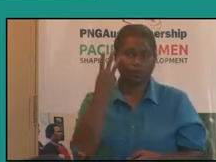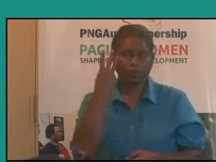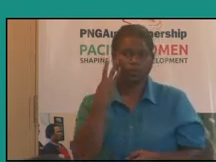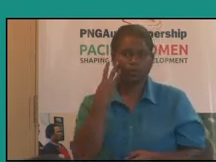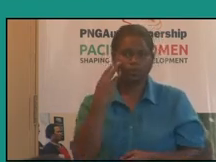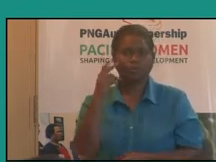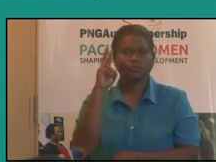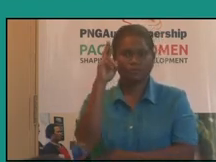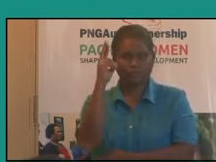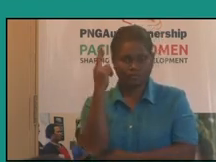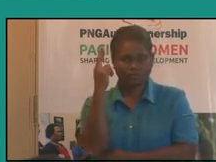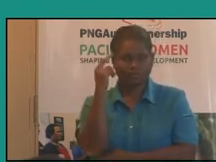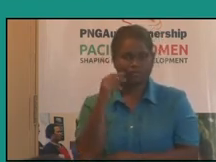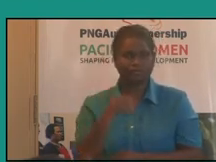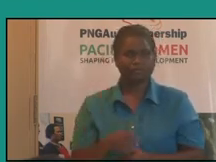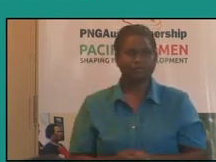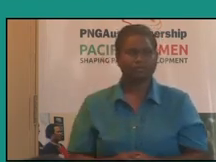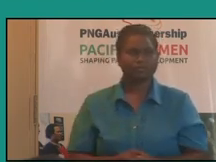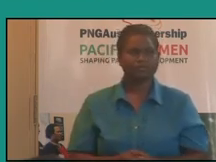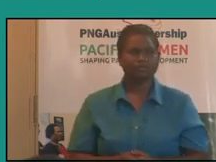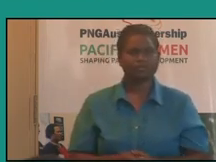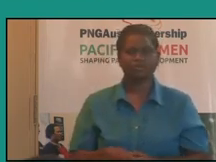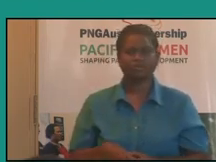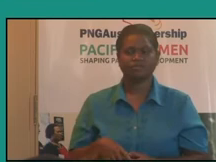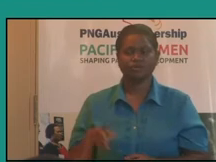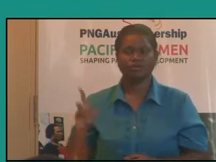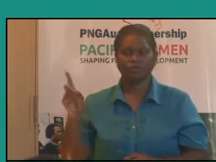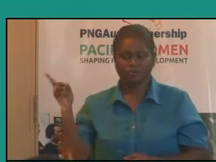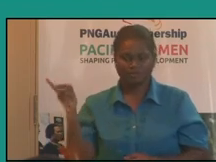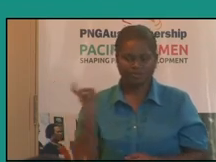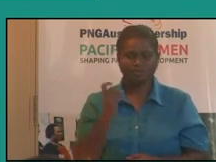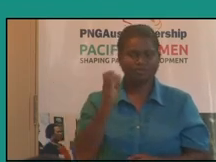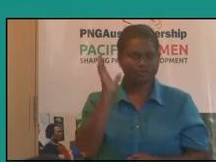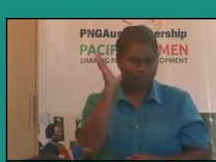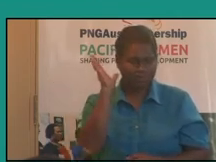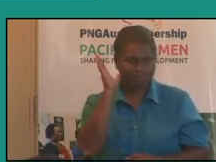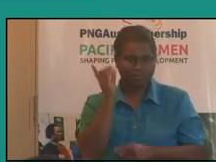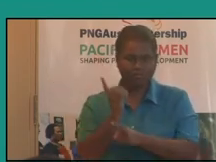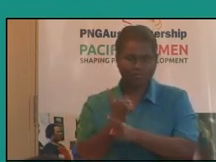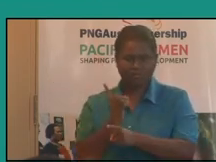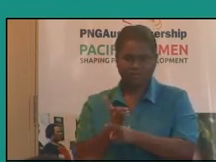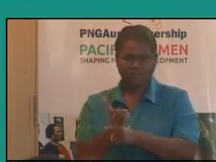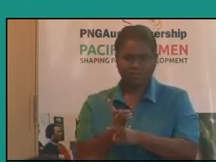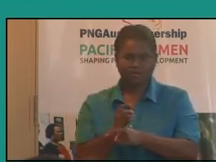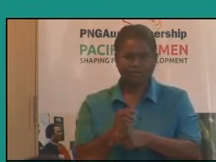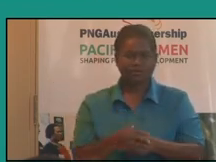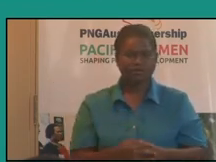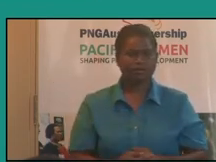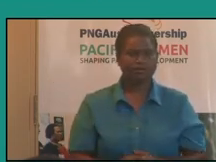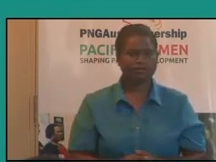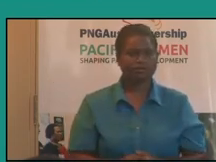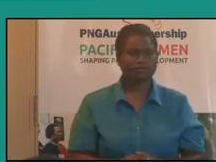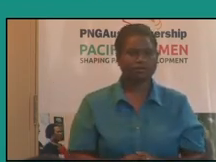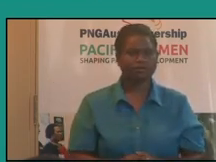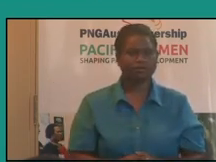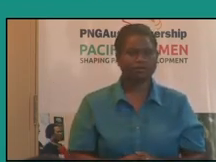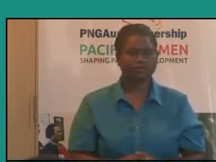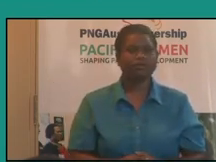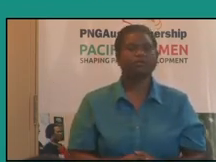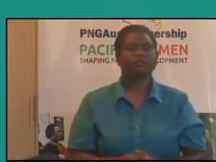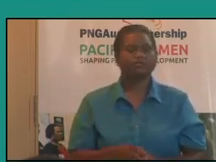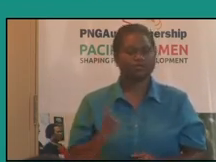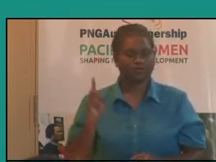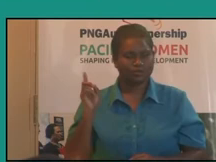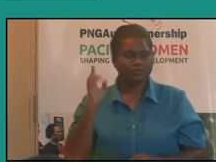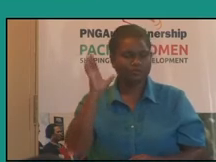gave them and they sort of translate it to their own language, or not so much as in talk less, but how the voters would understand